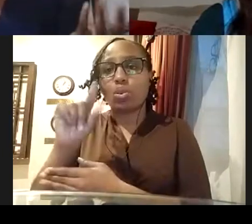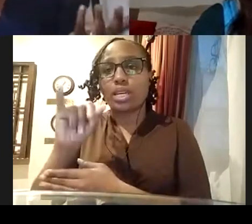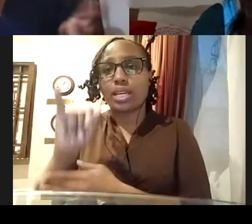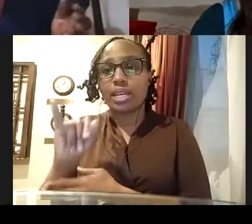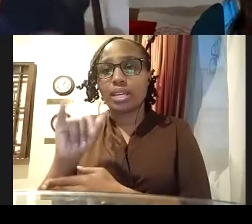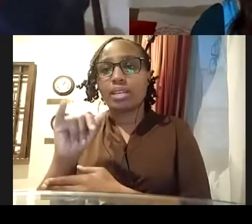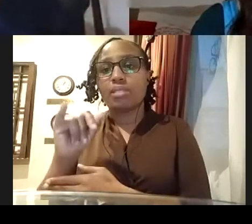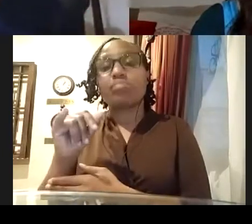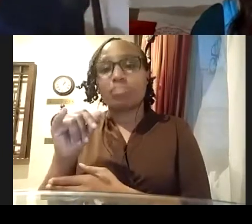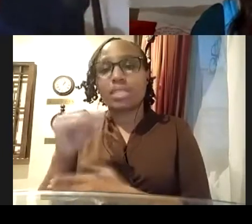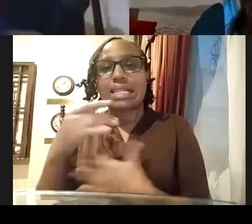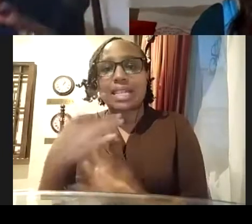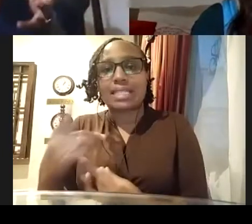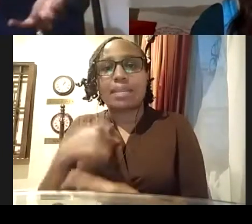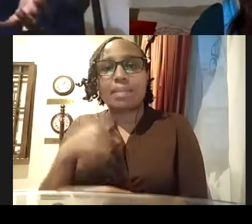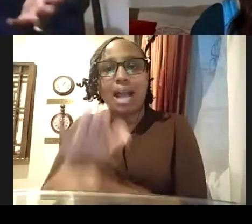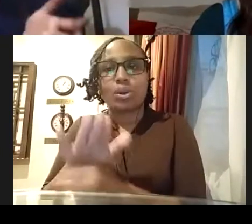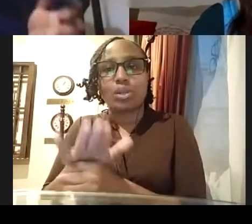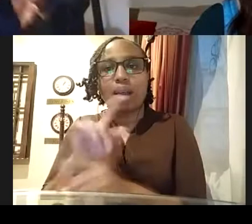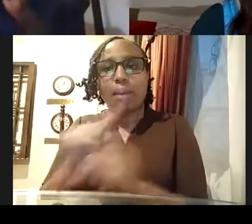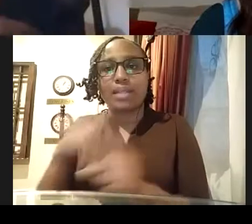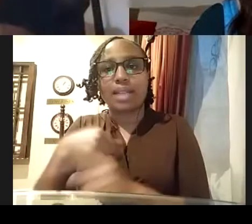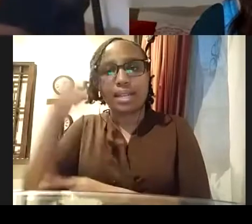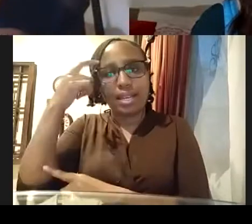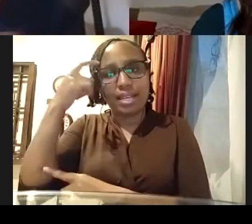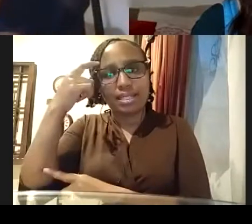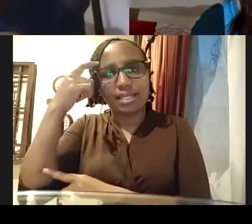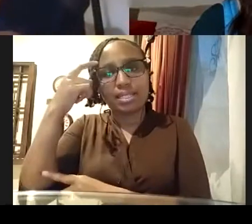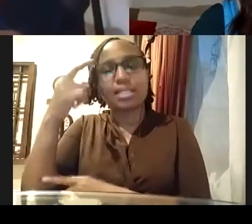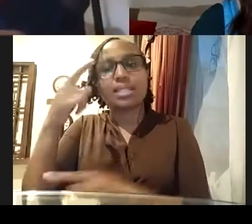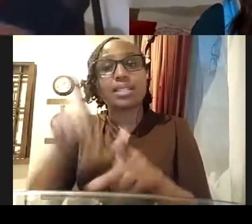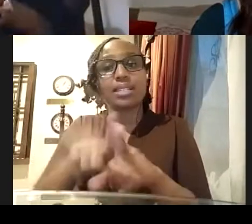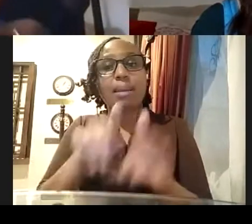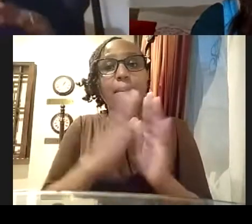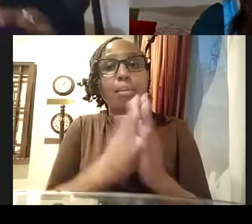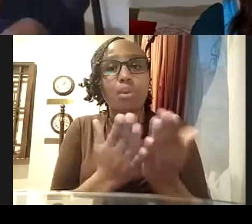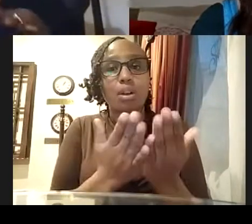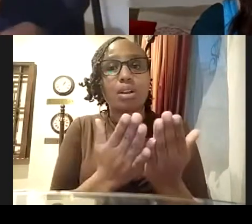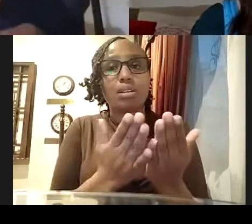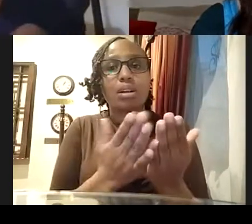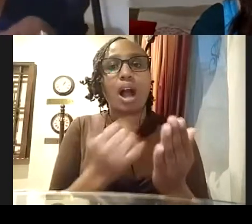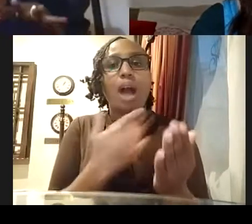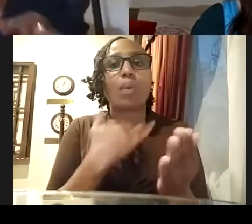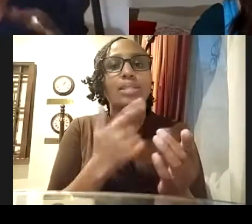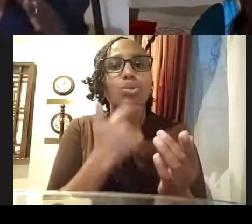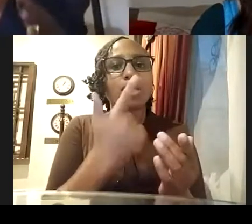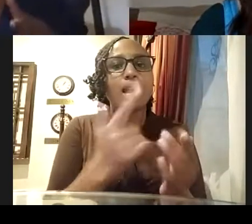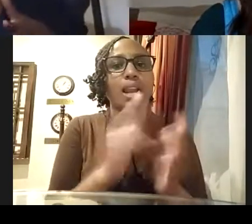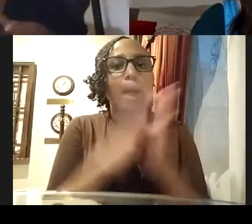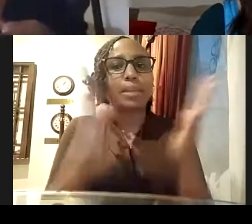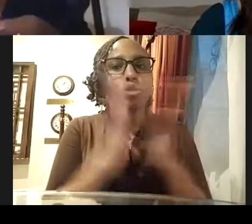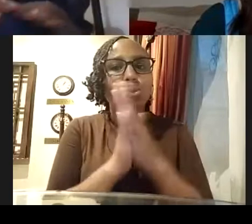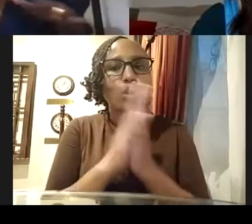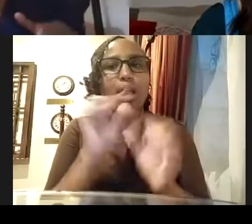me the most. But I guess the way that they all end up in the same book is that I wanted to tell a big story about Kenya, and Kenya is